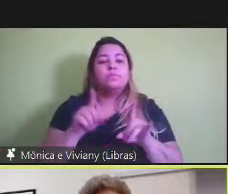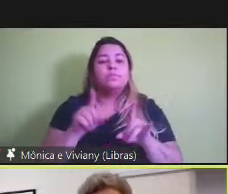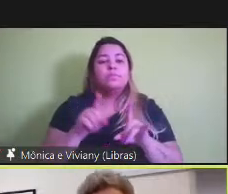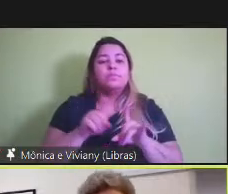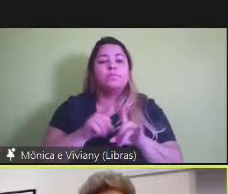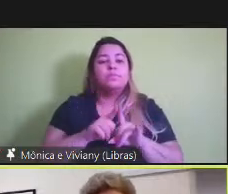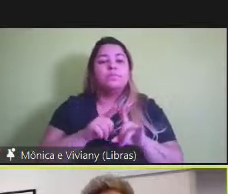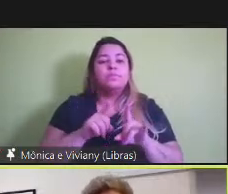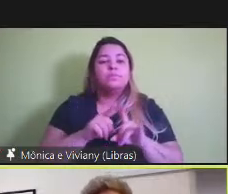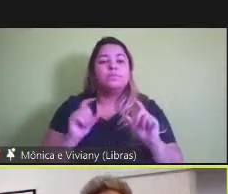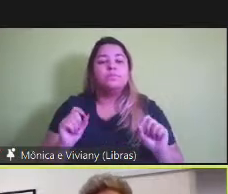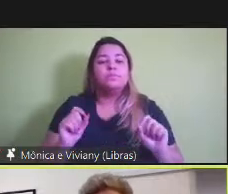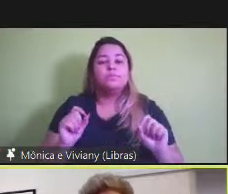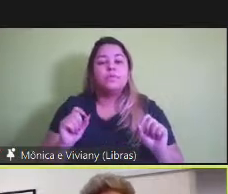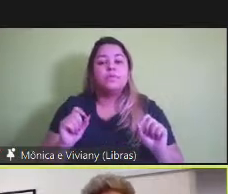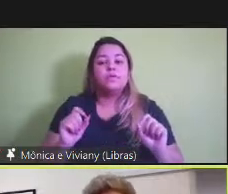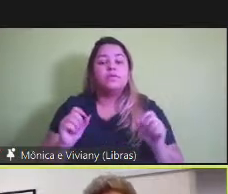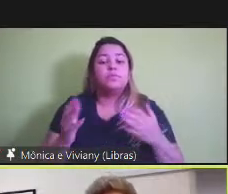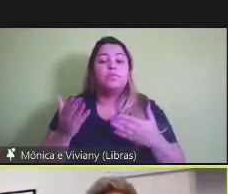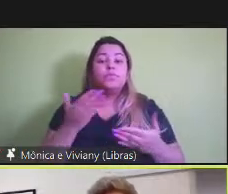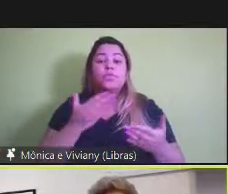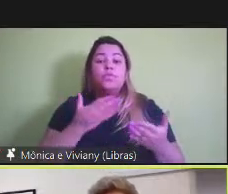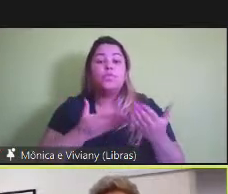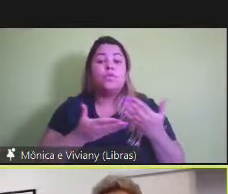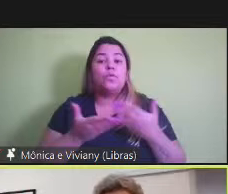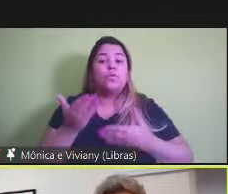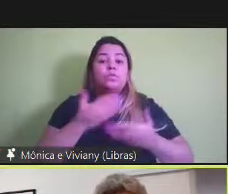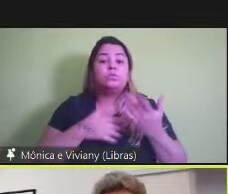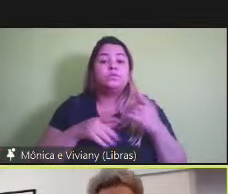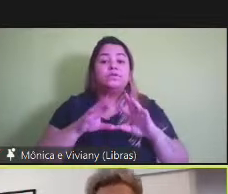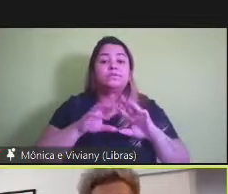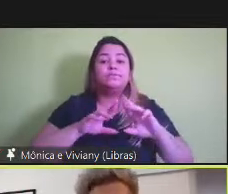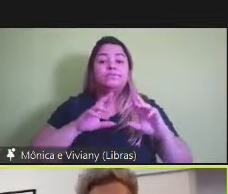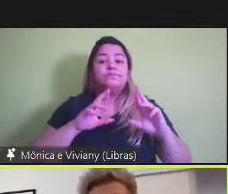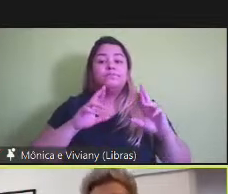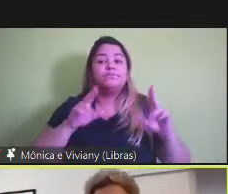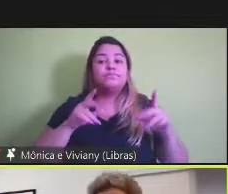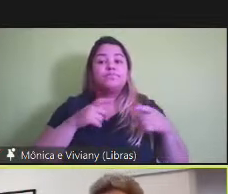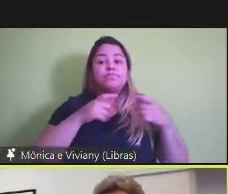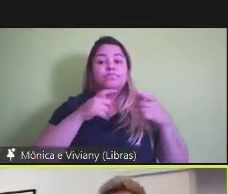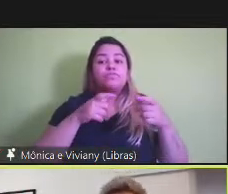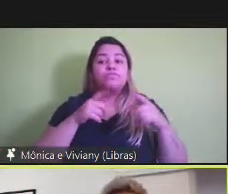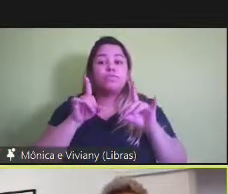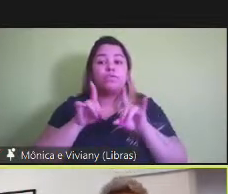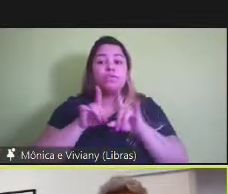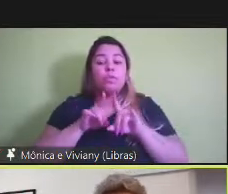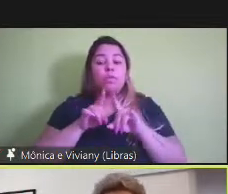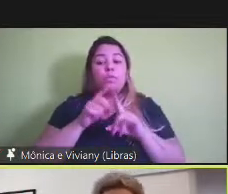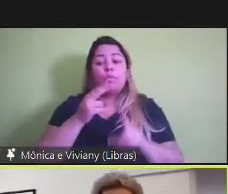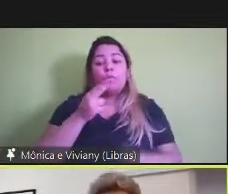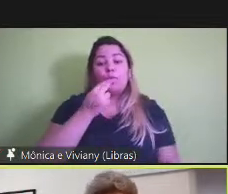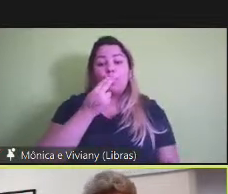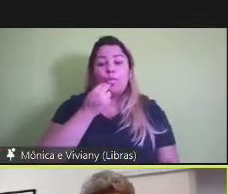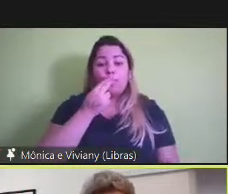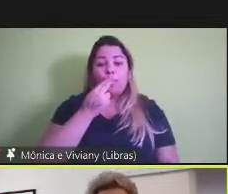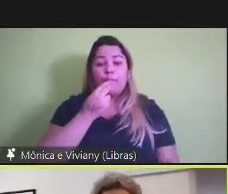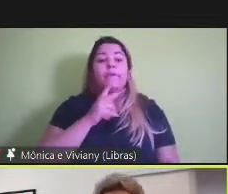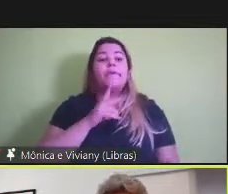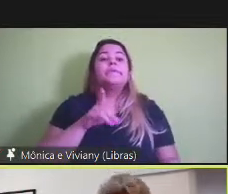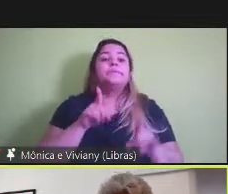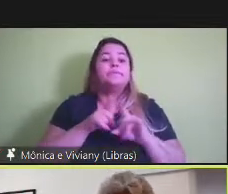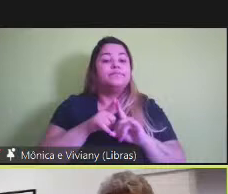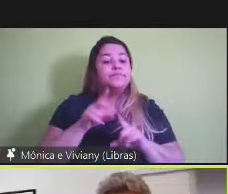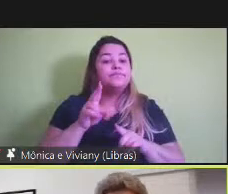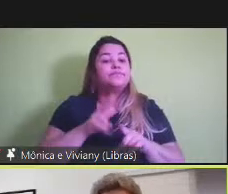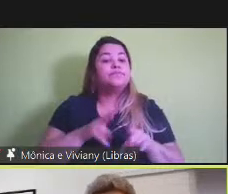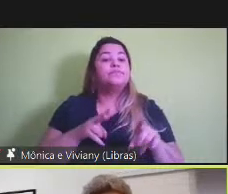care requires an interprofessional work among the different areas in which the